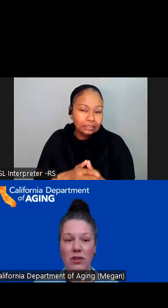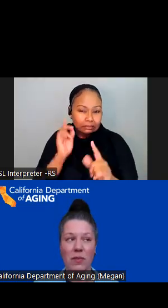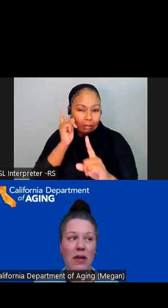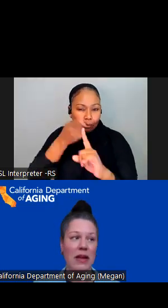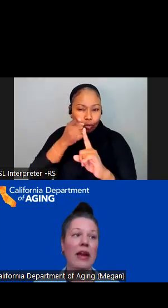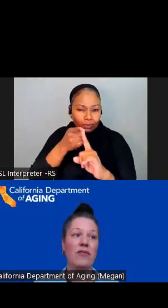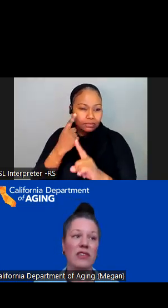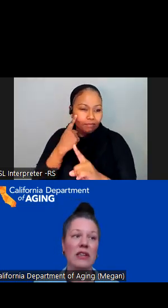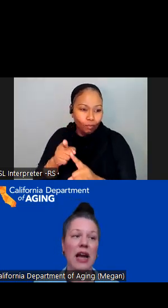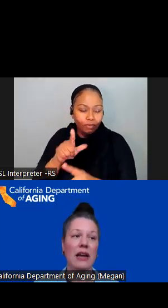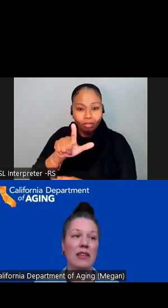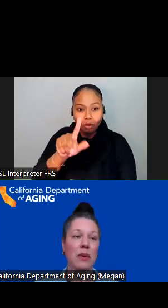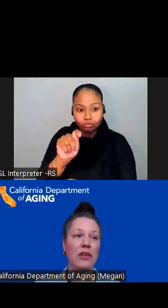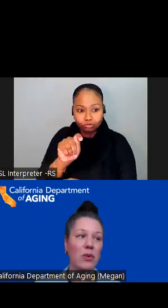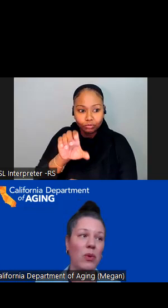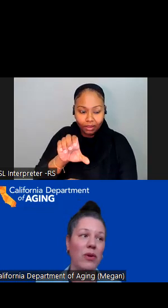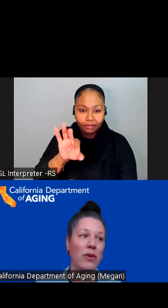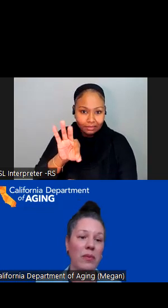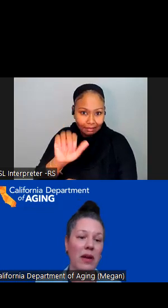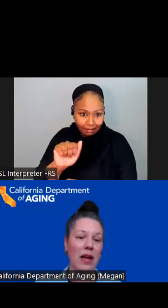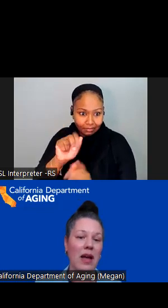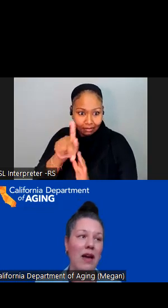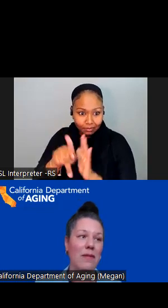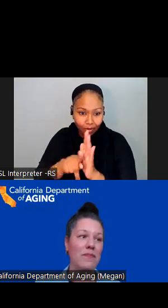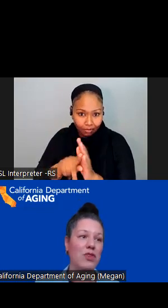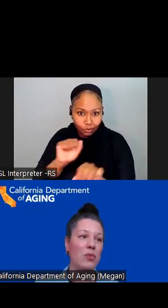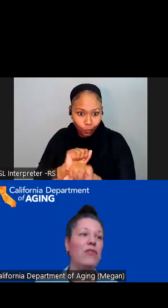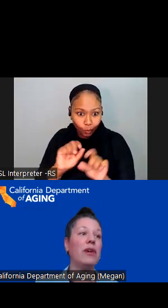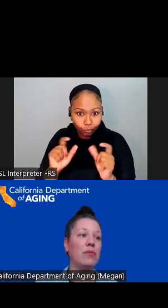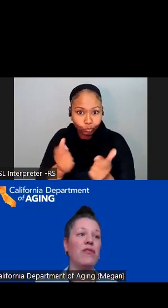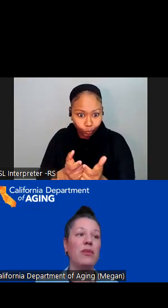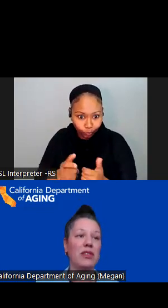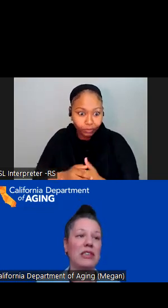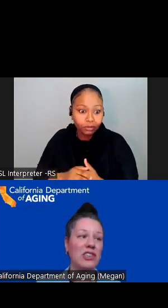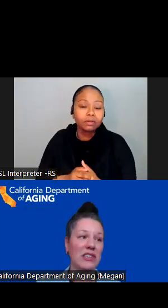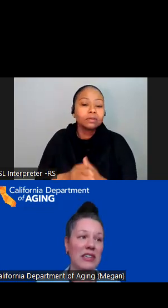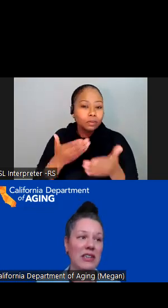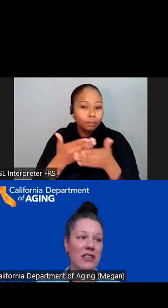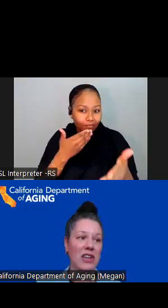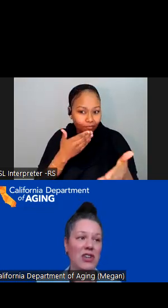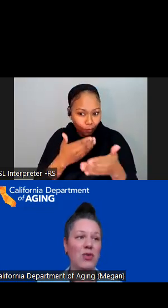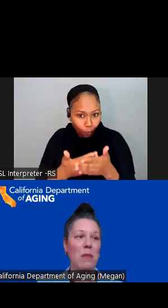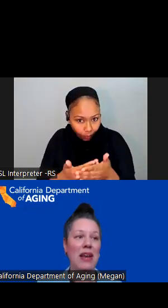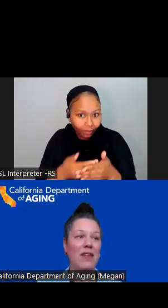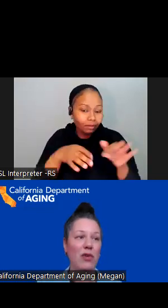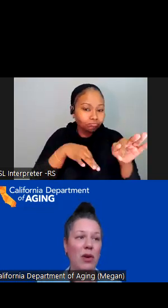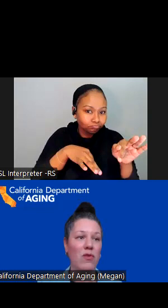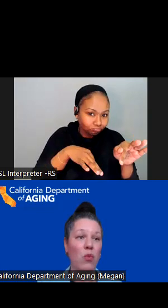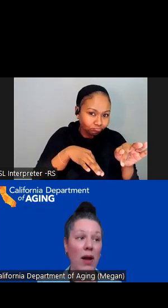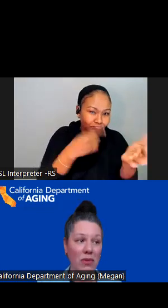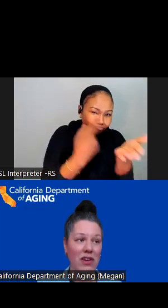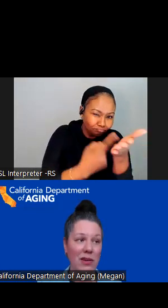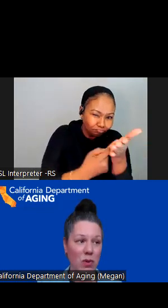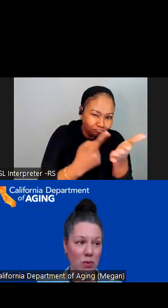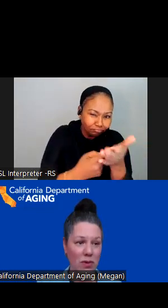the Long-Term Care Facility Access Policy Workgroup. So before reviewing the logistics, just reminding everyone